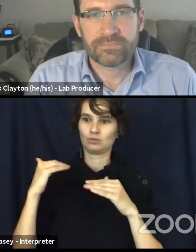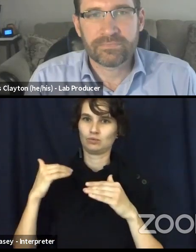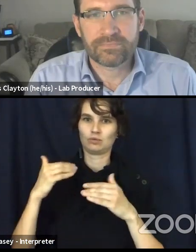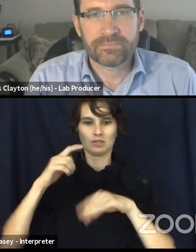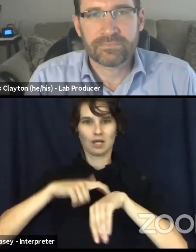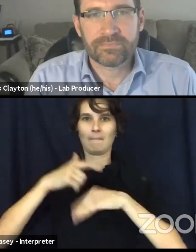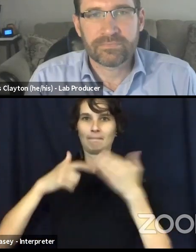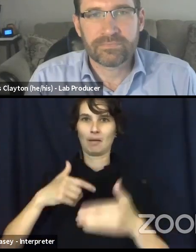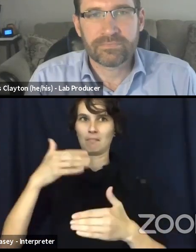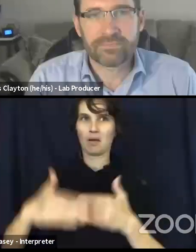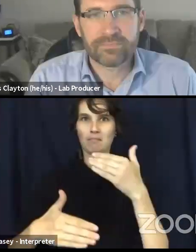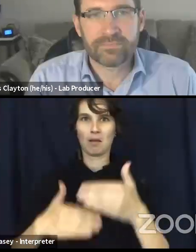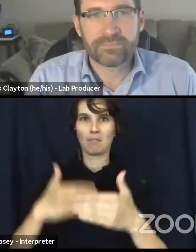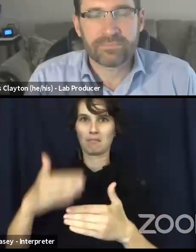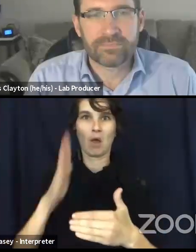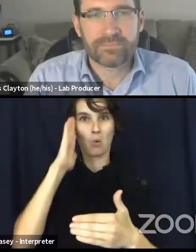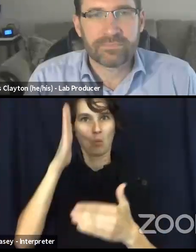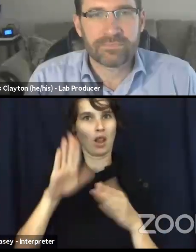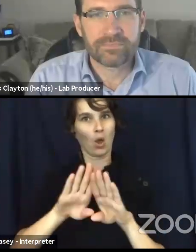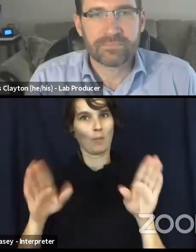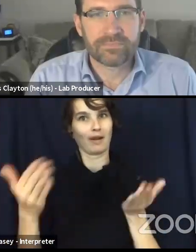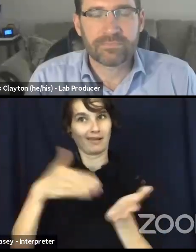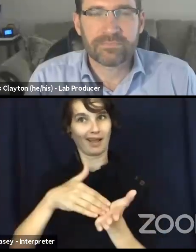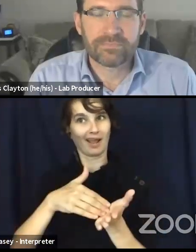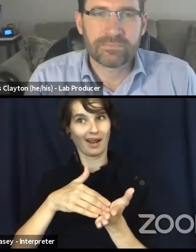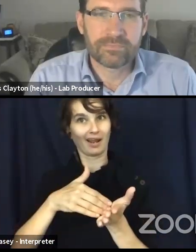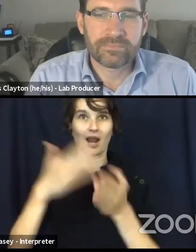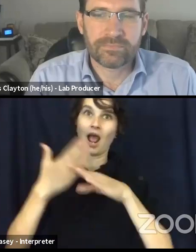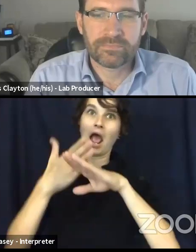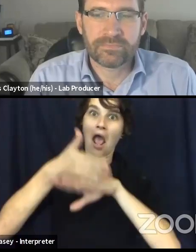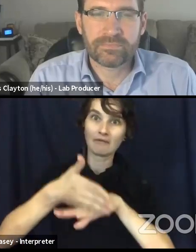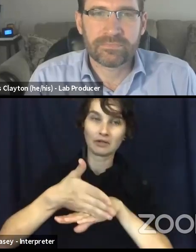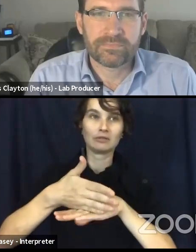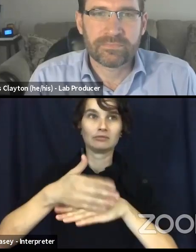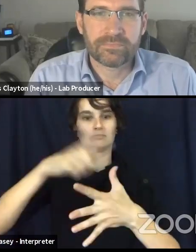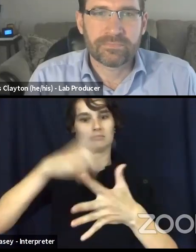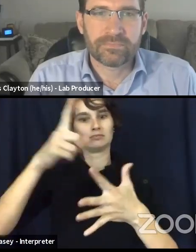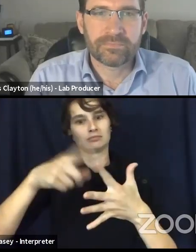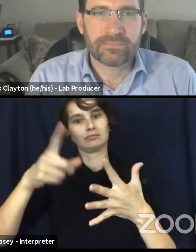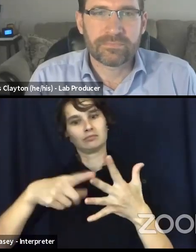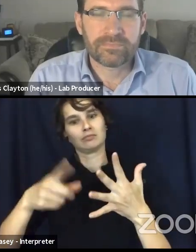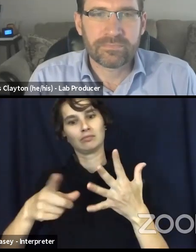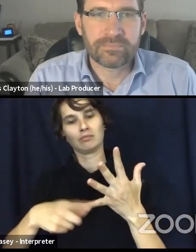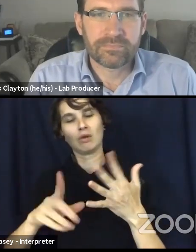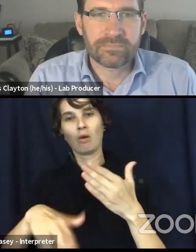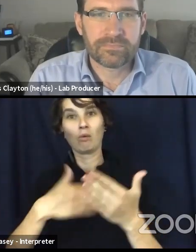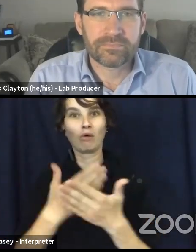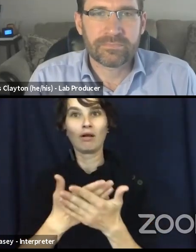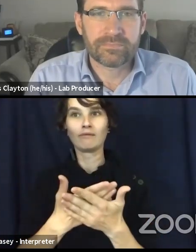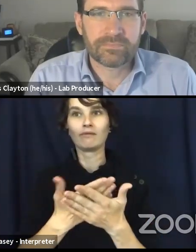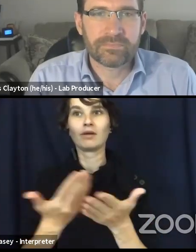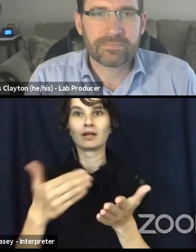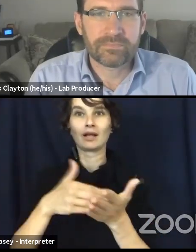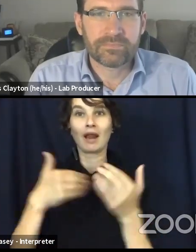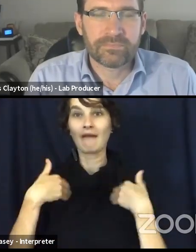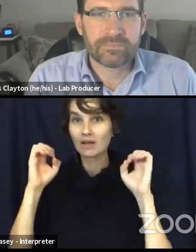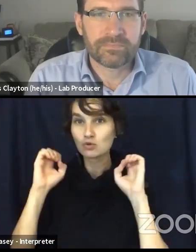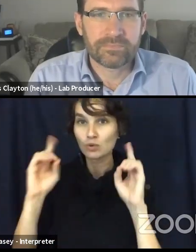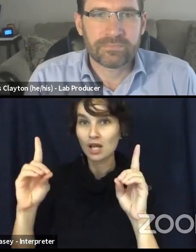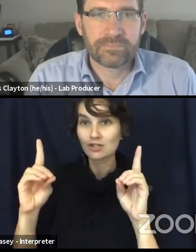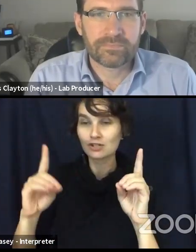towards finally, after many steps, getting to a place where we can have education and we